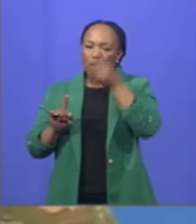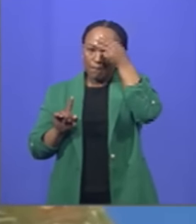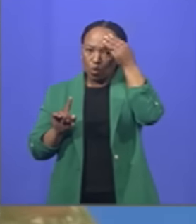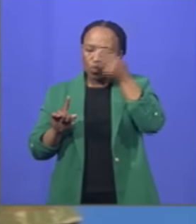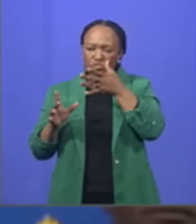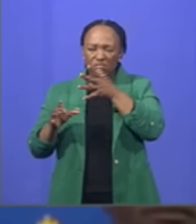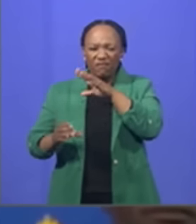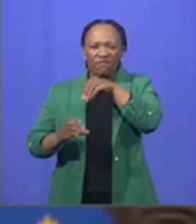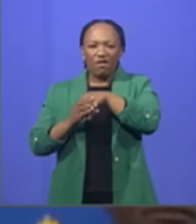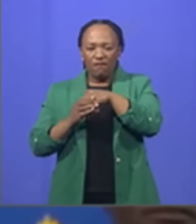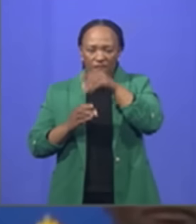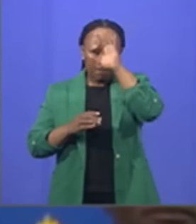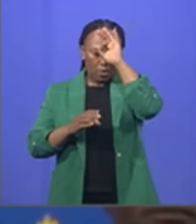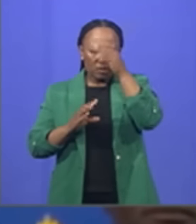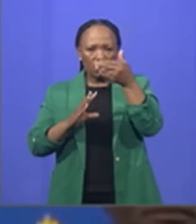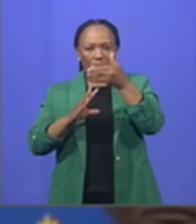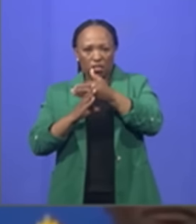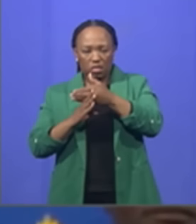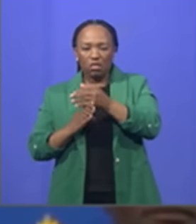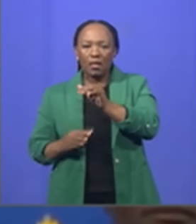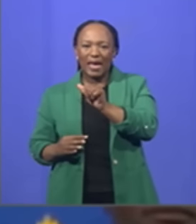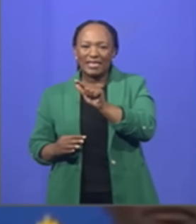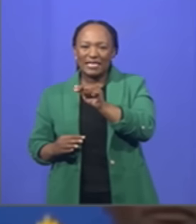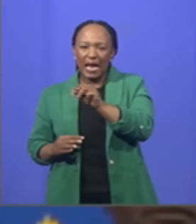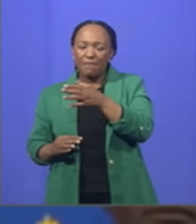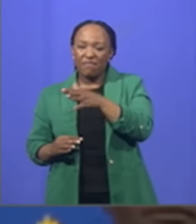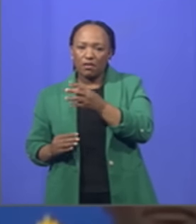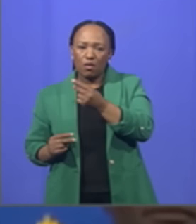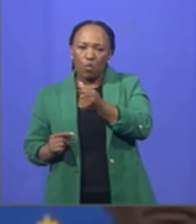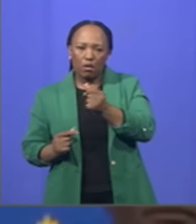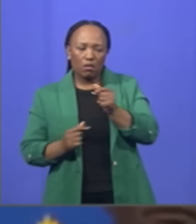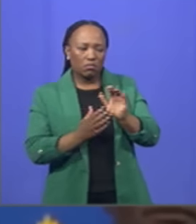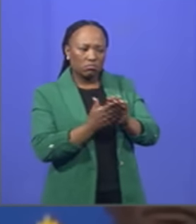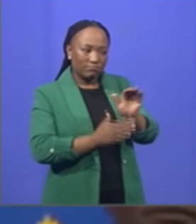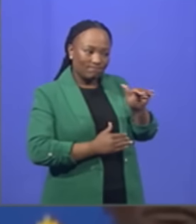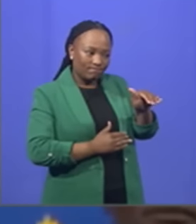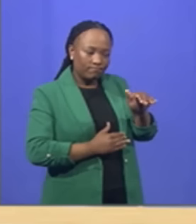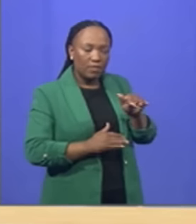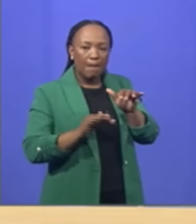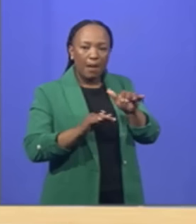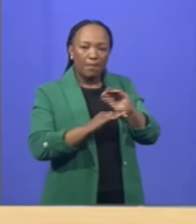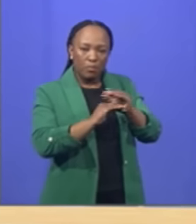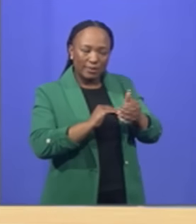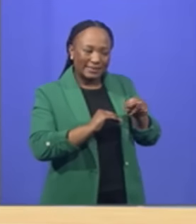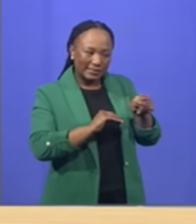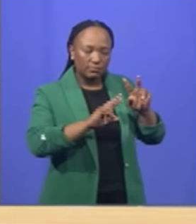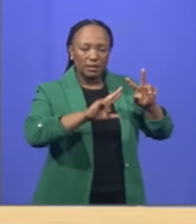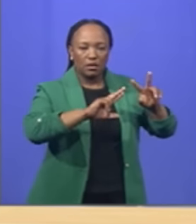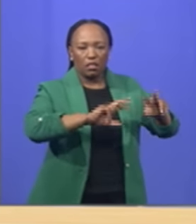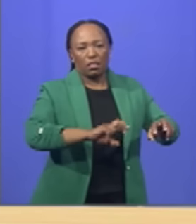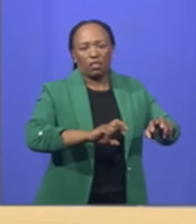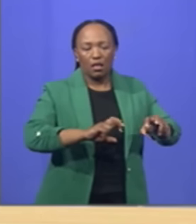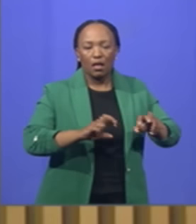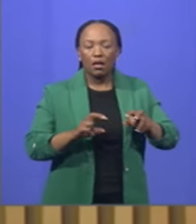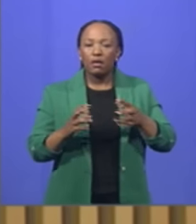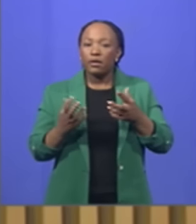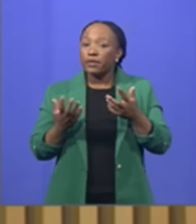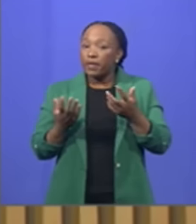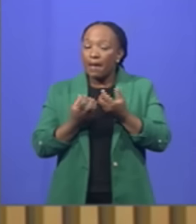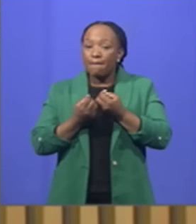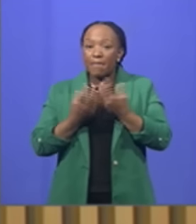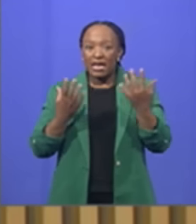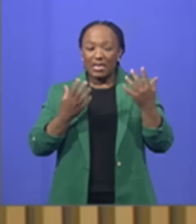maphodisa le go dumelela khuetšo ya sepolotiki go nyatša phethagatšo ya molao. Ditatofatšo tšeo di hlotše dinyakišišo tše dintši